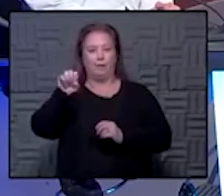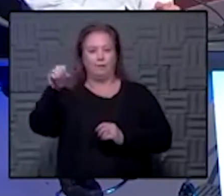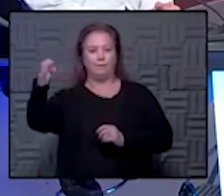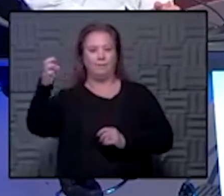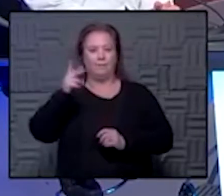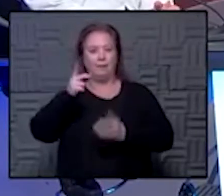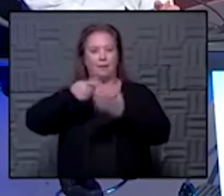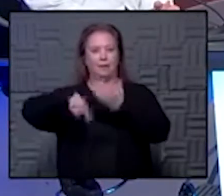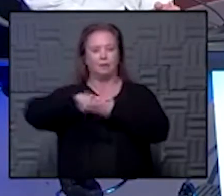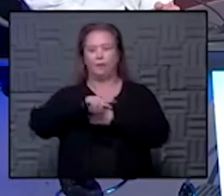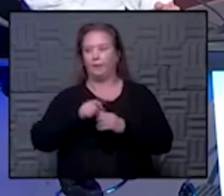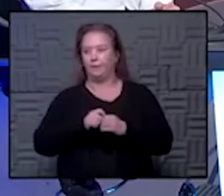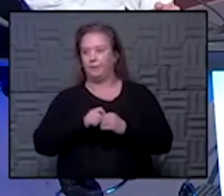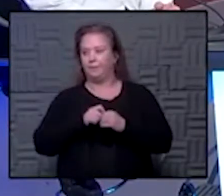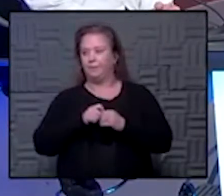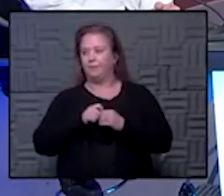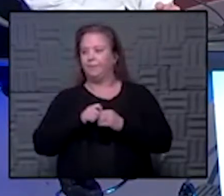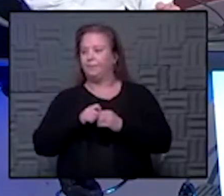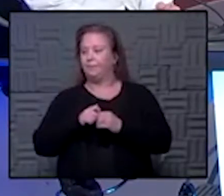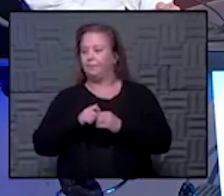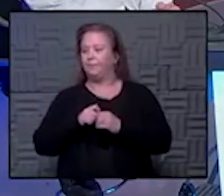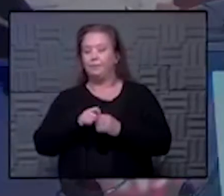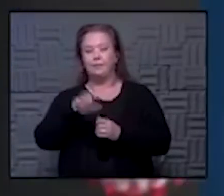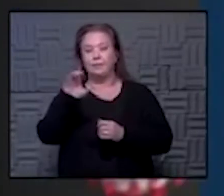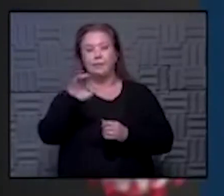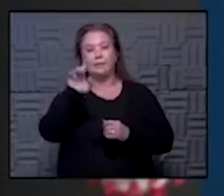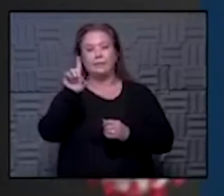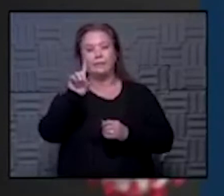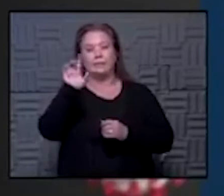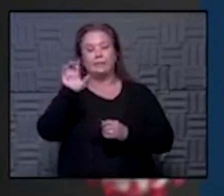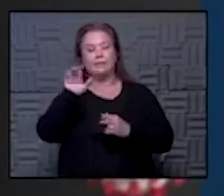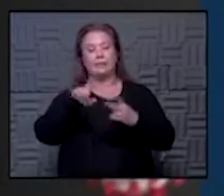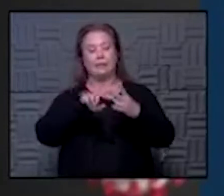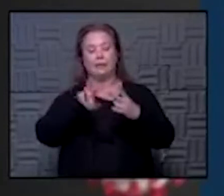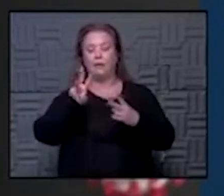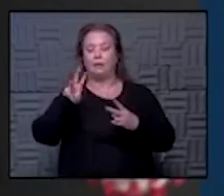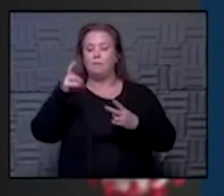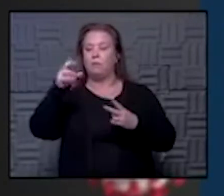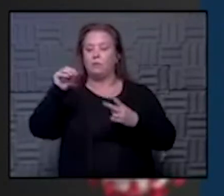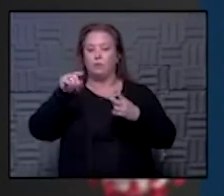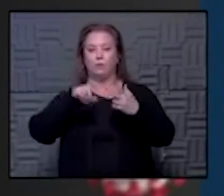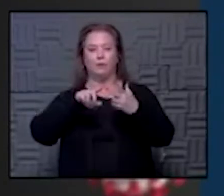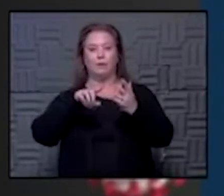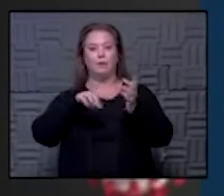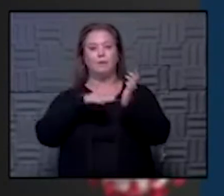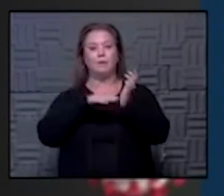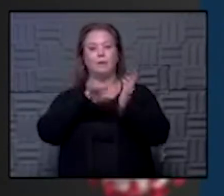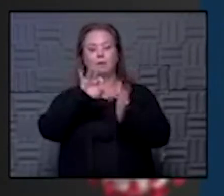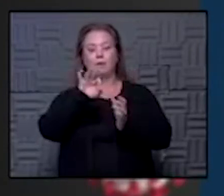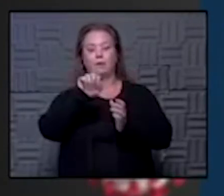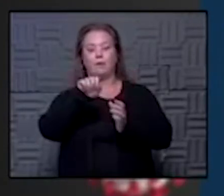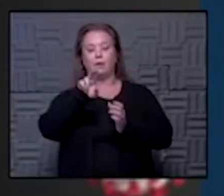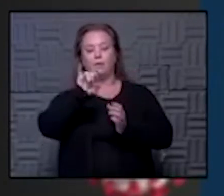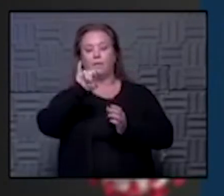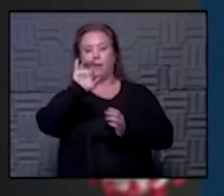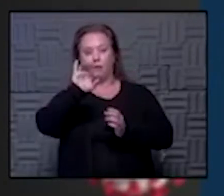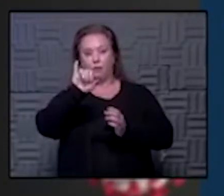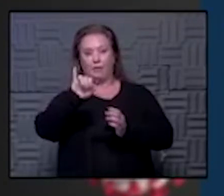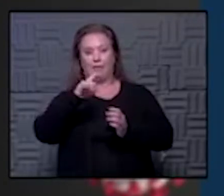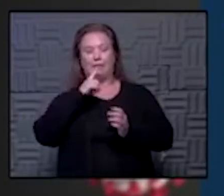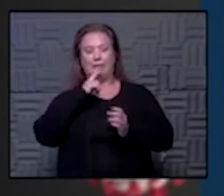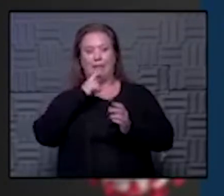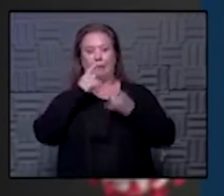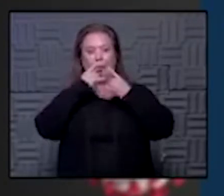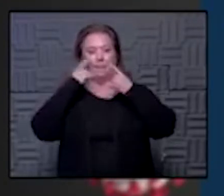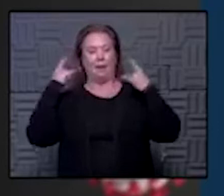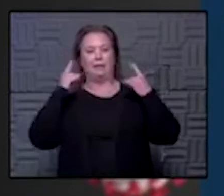little bit deeper dive. The CDC, the World Health Organization, and even Dr. Fauci said early on that masks weren't needed.